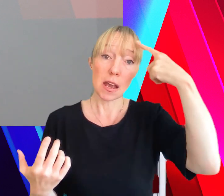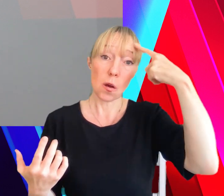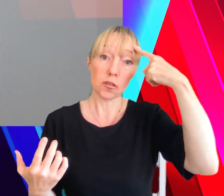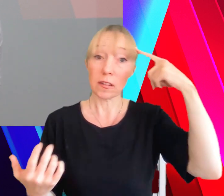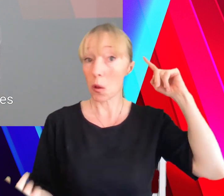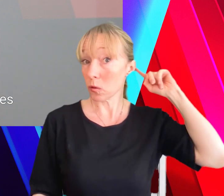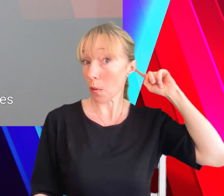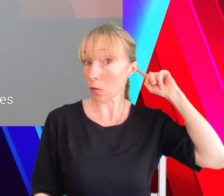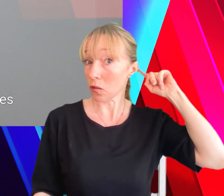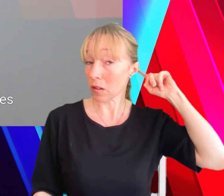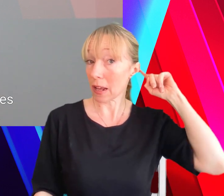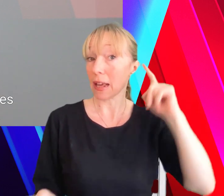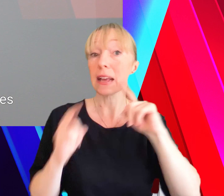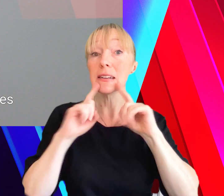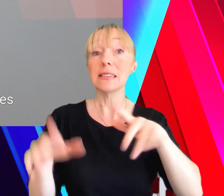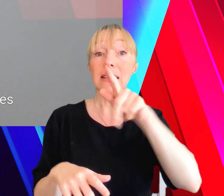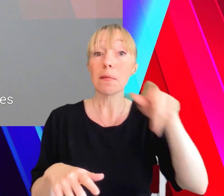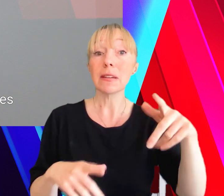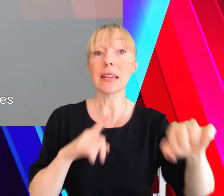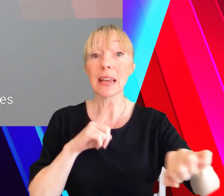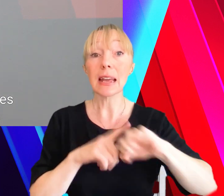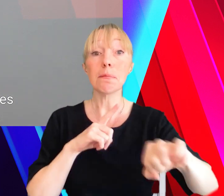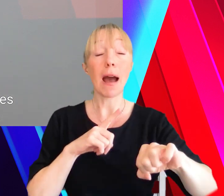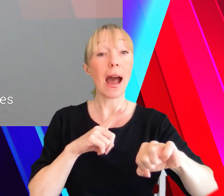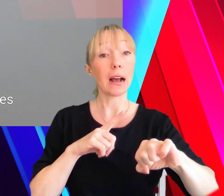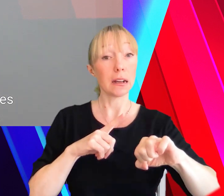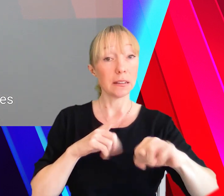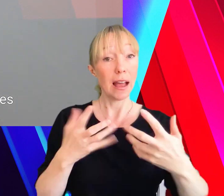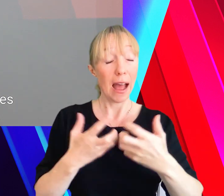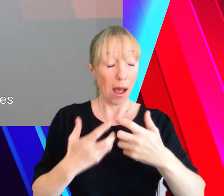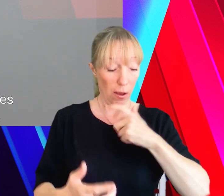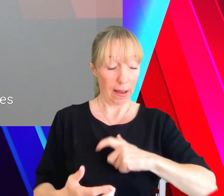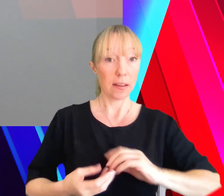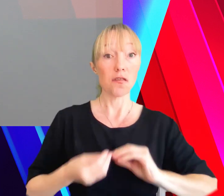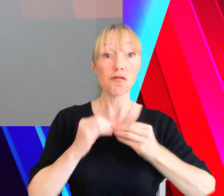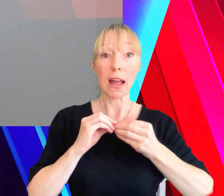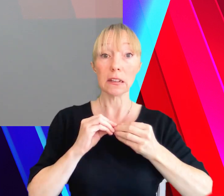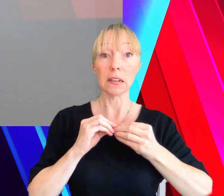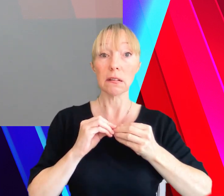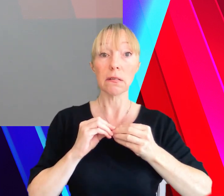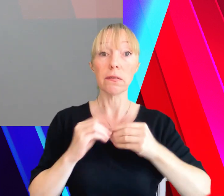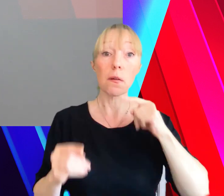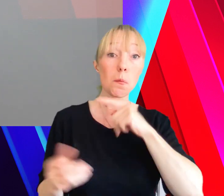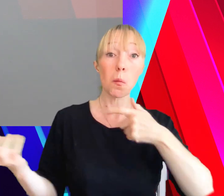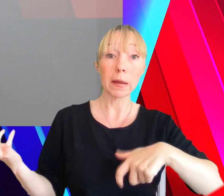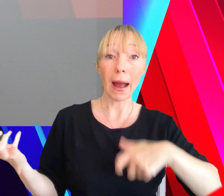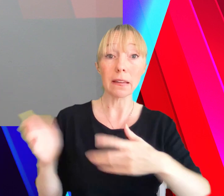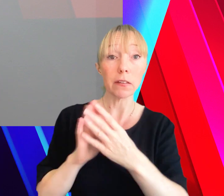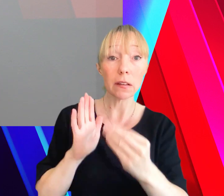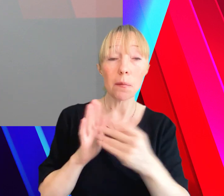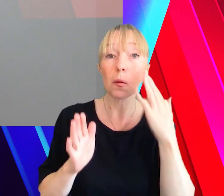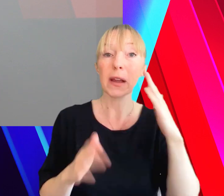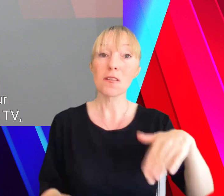it's like, maybe subconscious or consciously, celebrities really do impact identity formations. And it's like, even with like boy